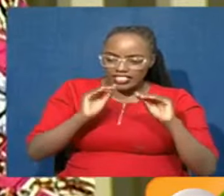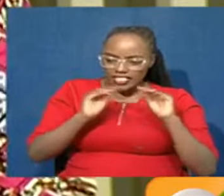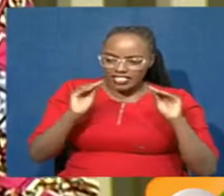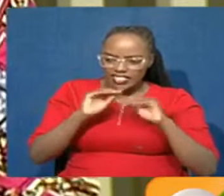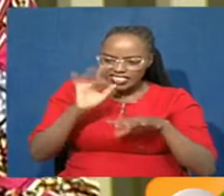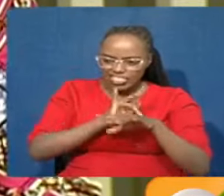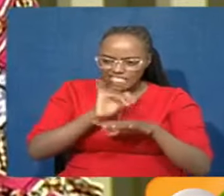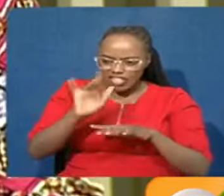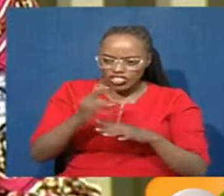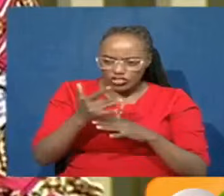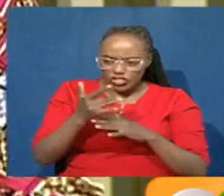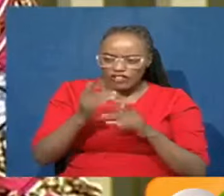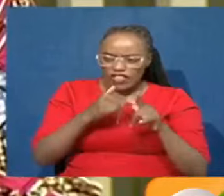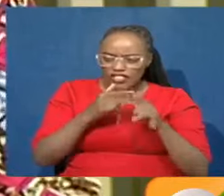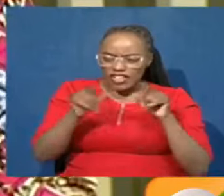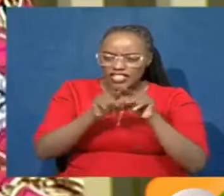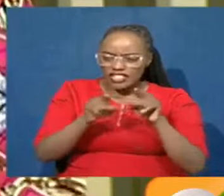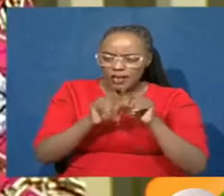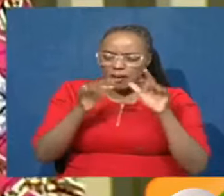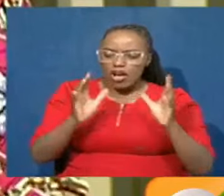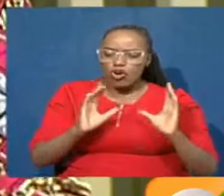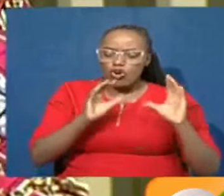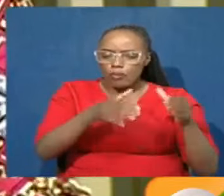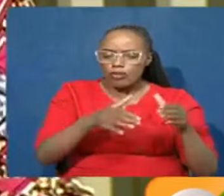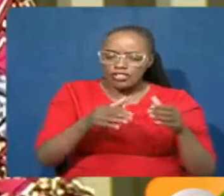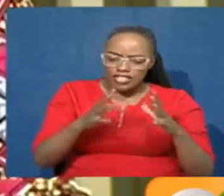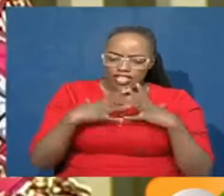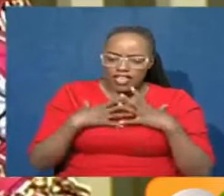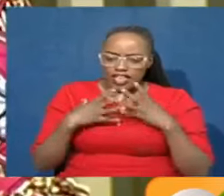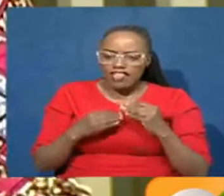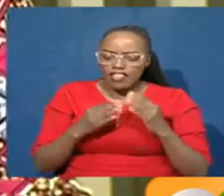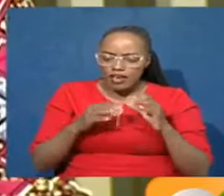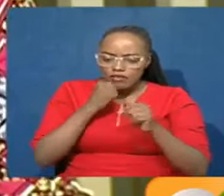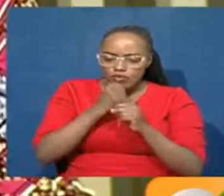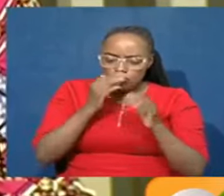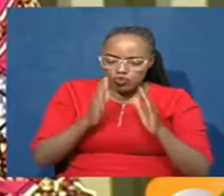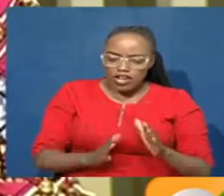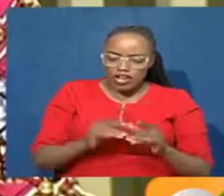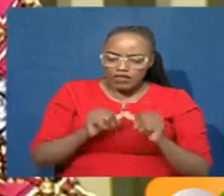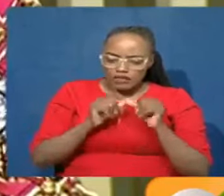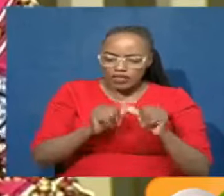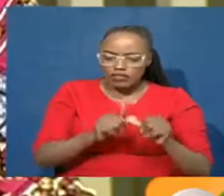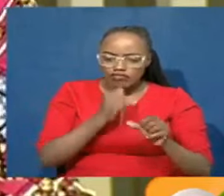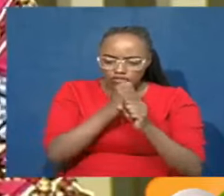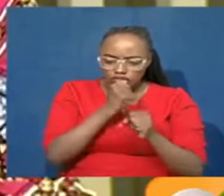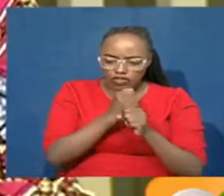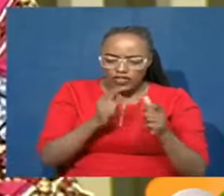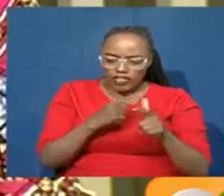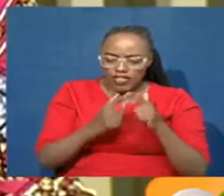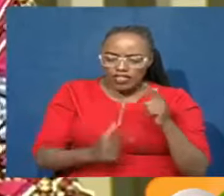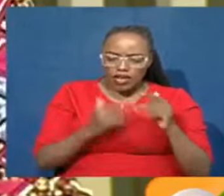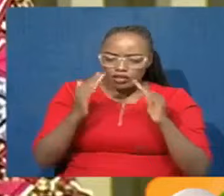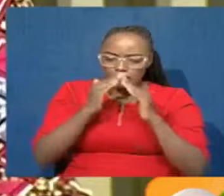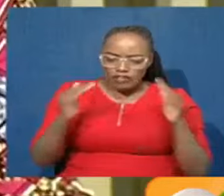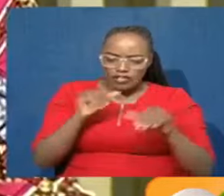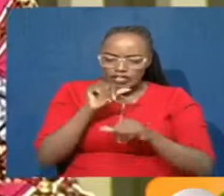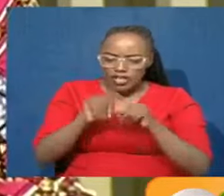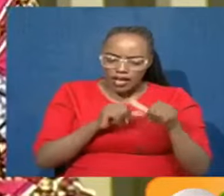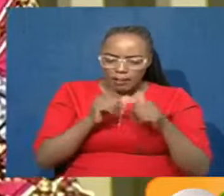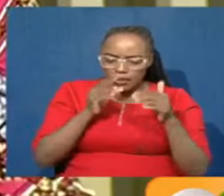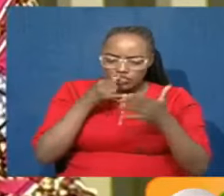exercise. And so just the way our community health promoters ordinarily do house visits, so now the house visits have been augmented